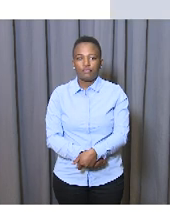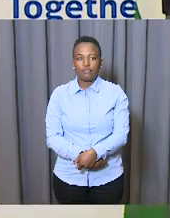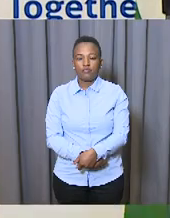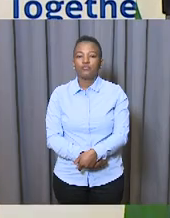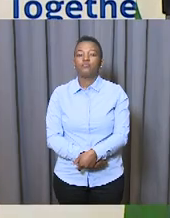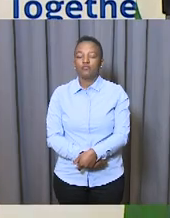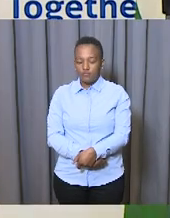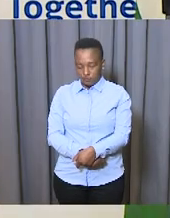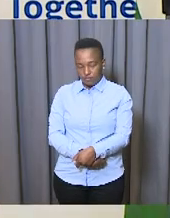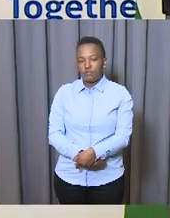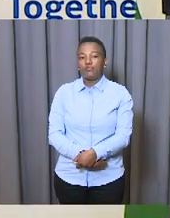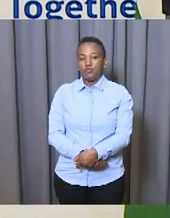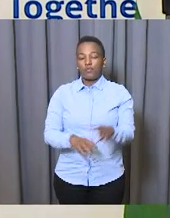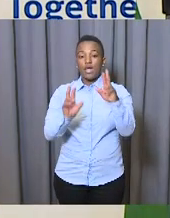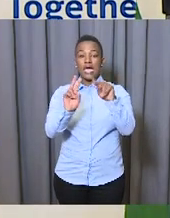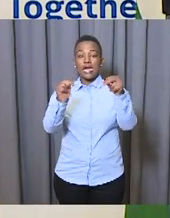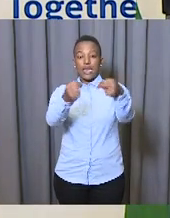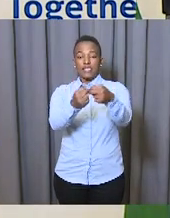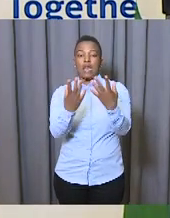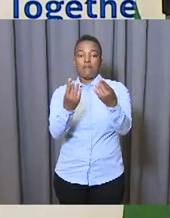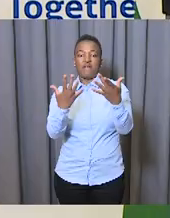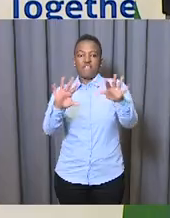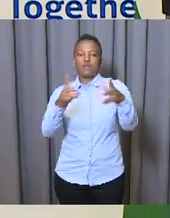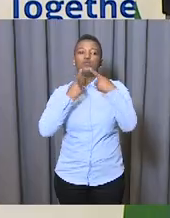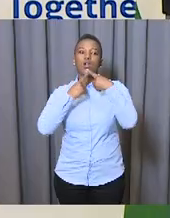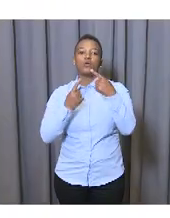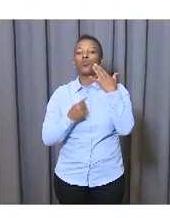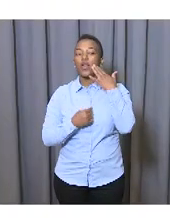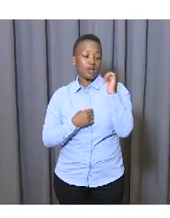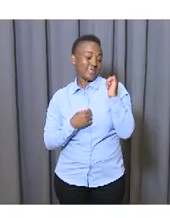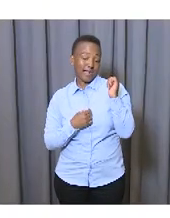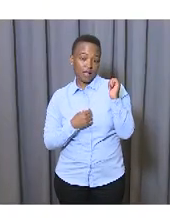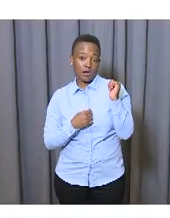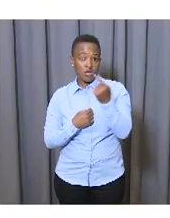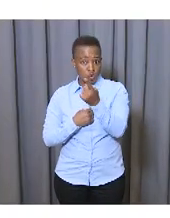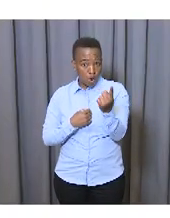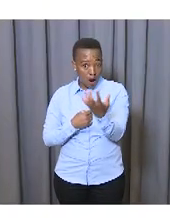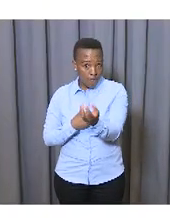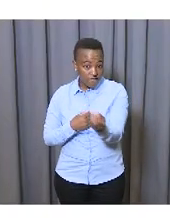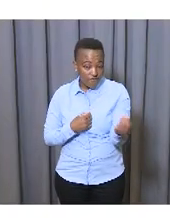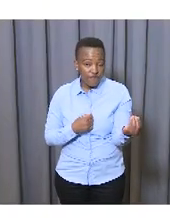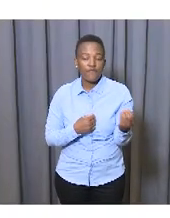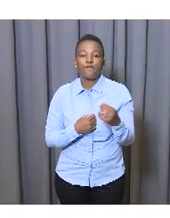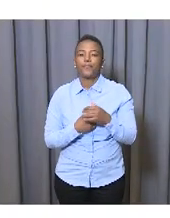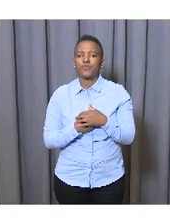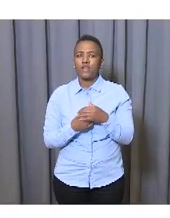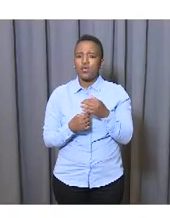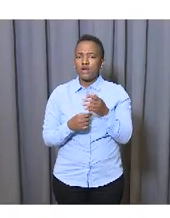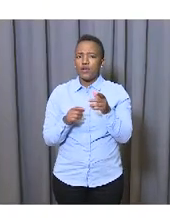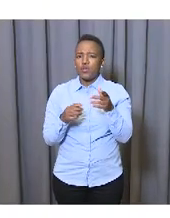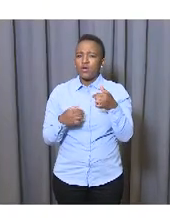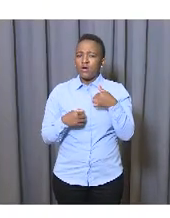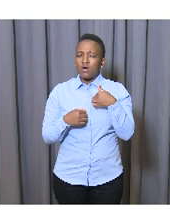So the national figures as announced yesterday, we all have them. You would see, I think what